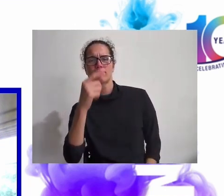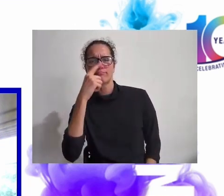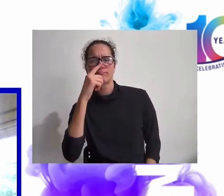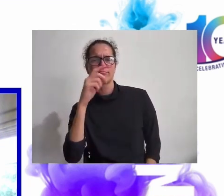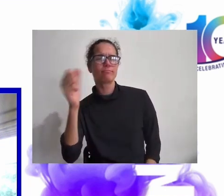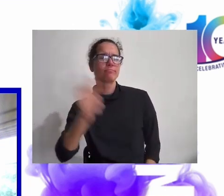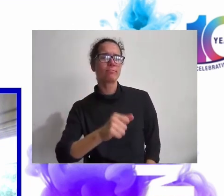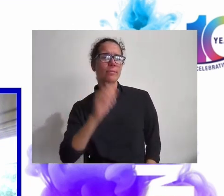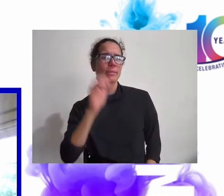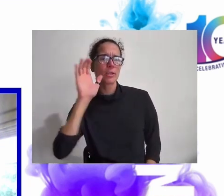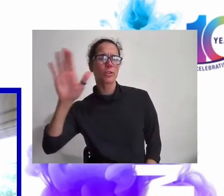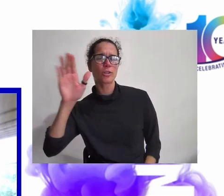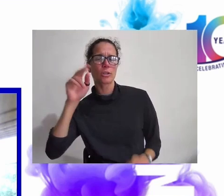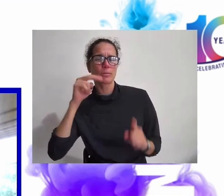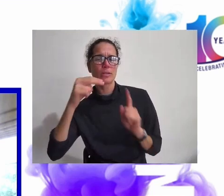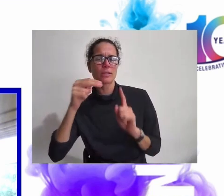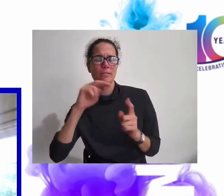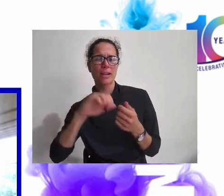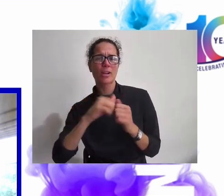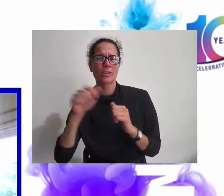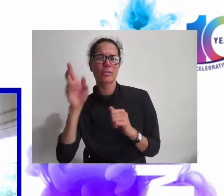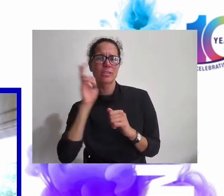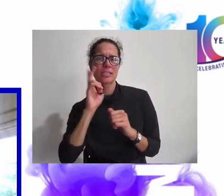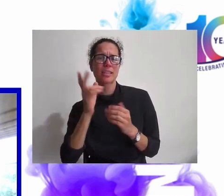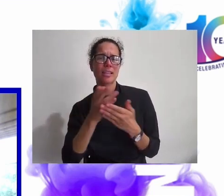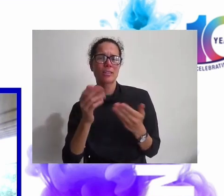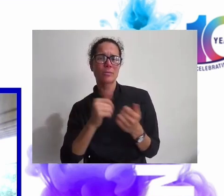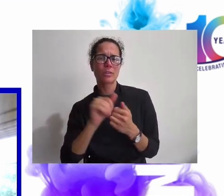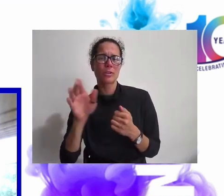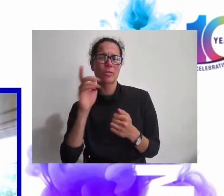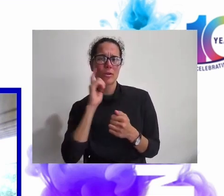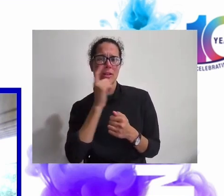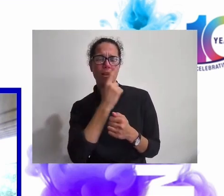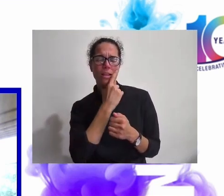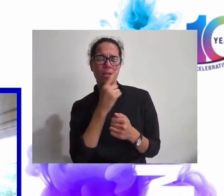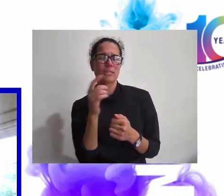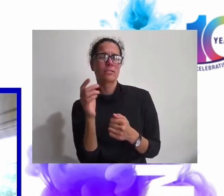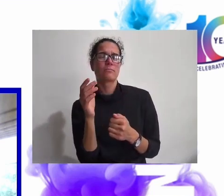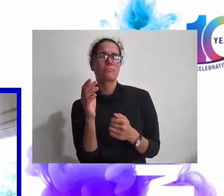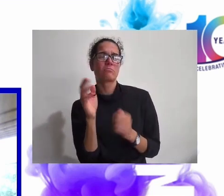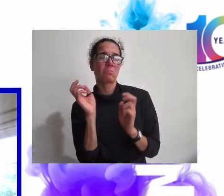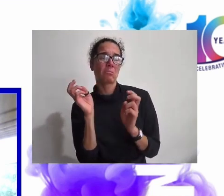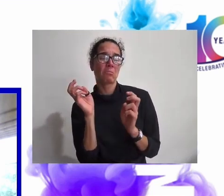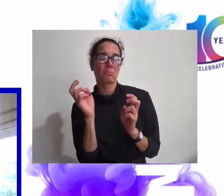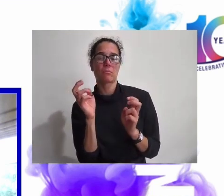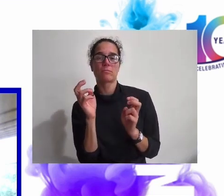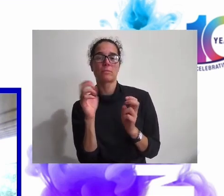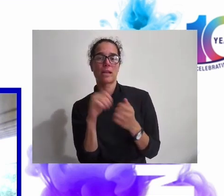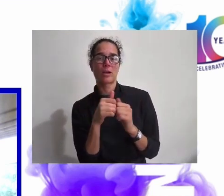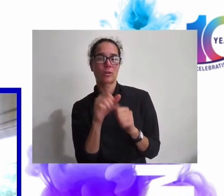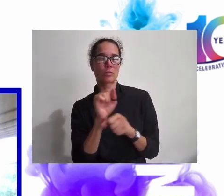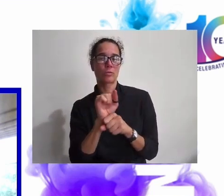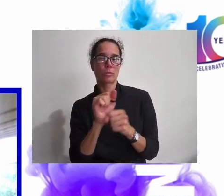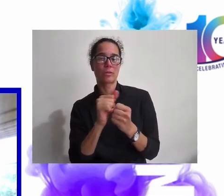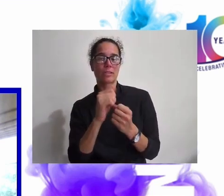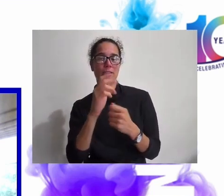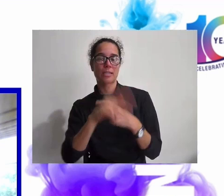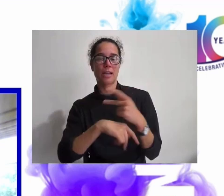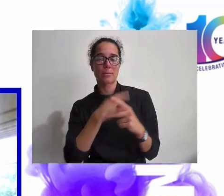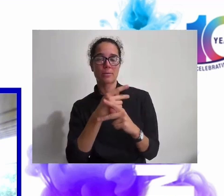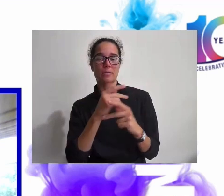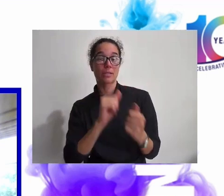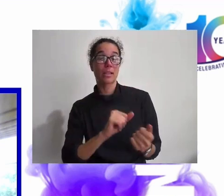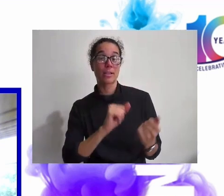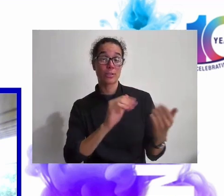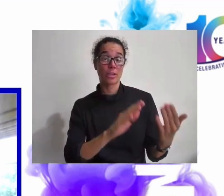perspective and maybe how you see things from your lens in regards to about when working on these type of initiatives that, yes, we're